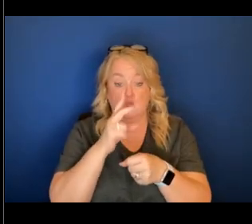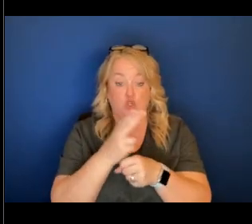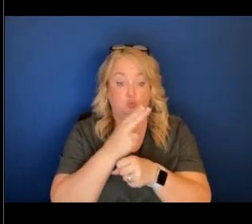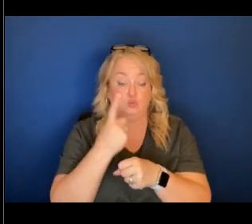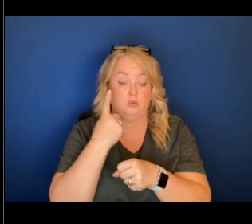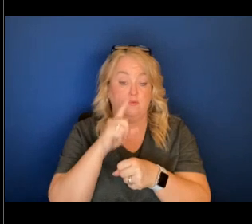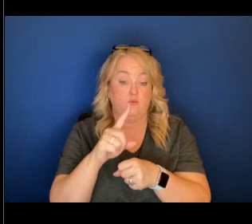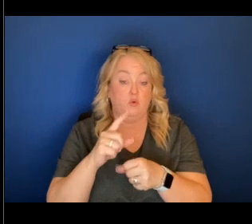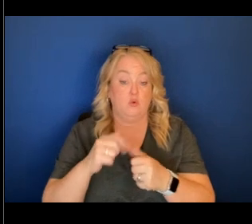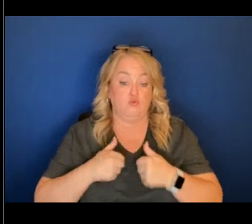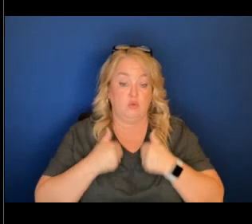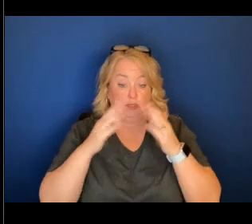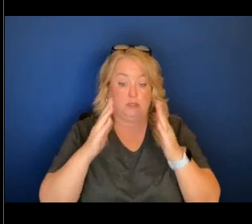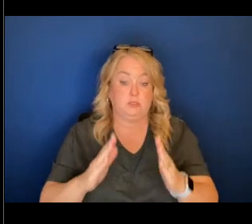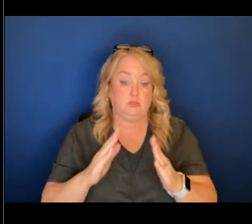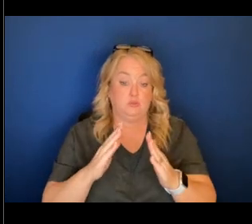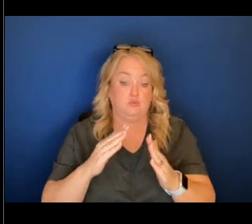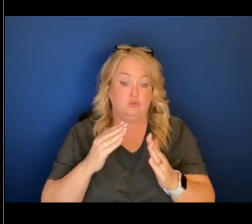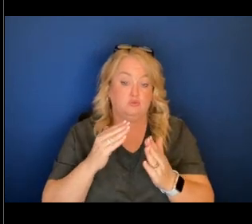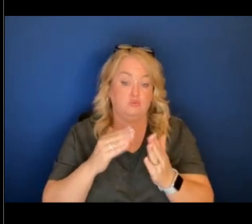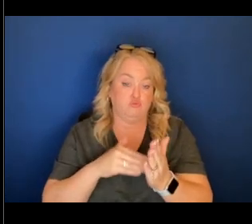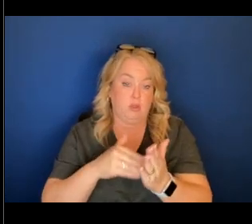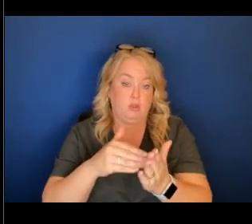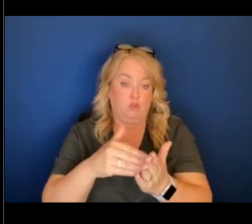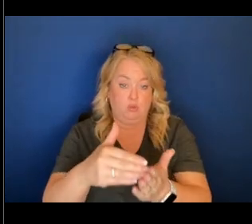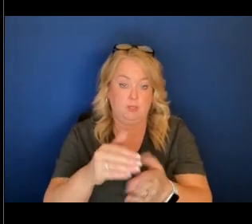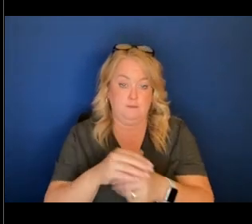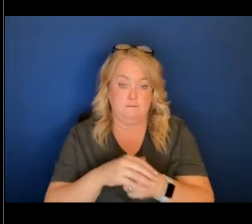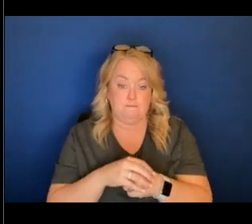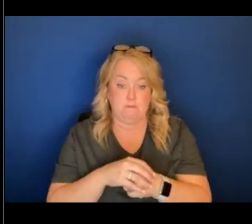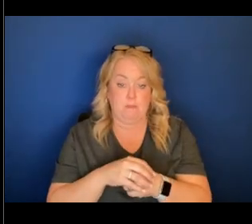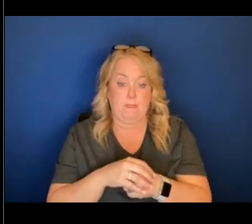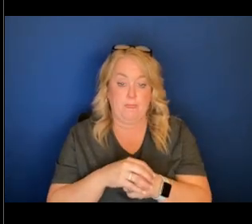by residents regularly.